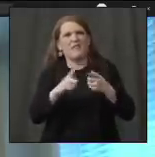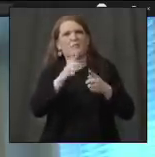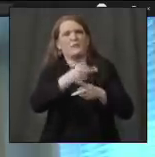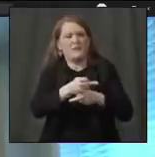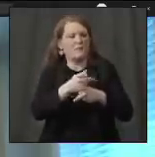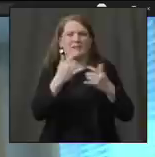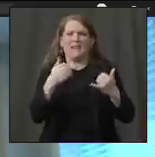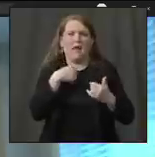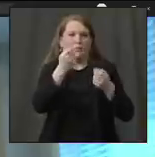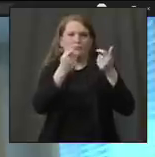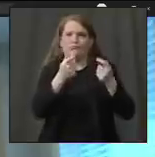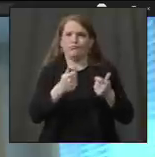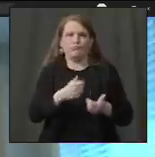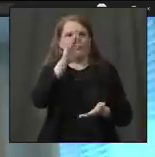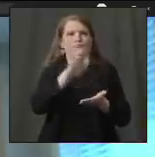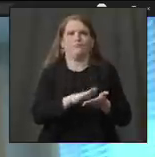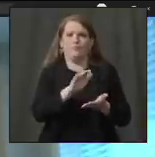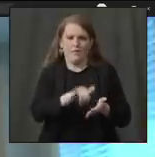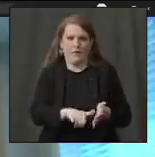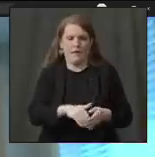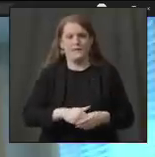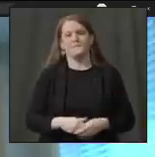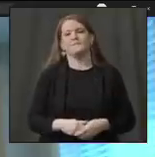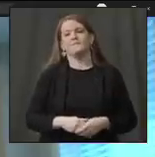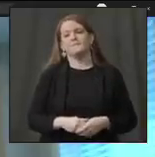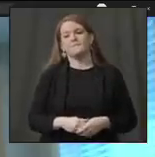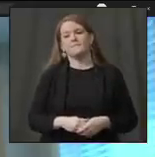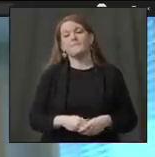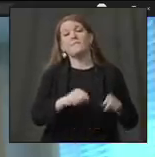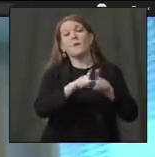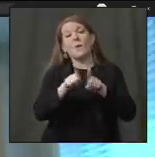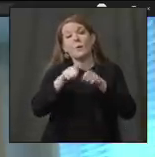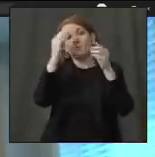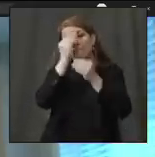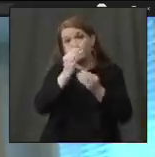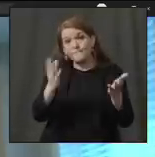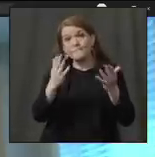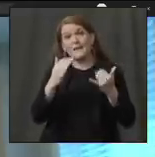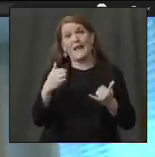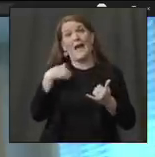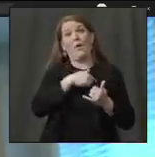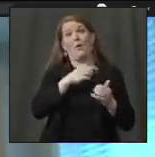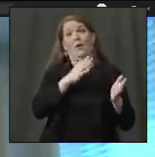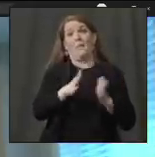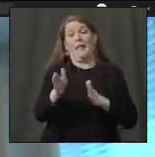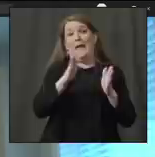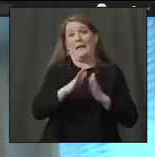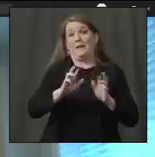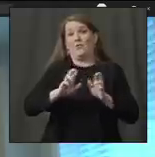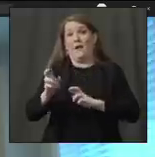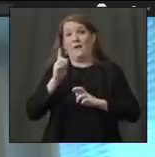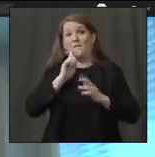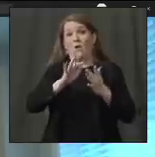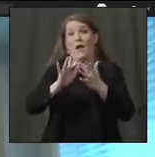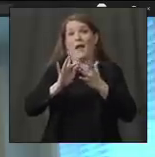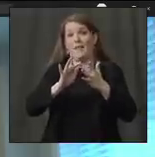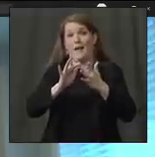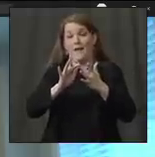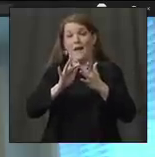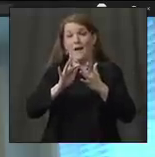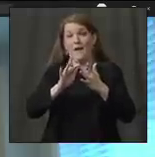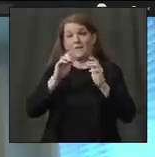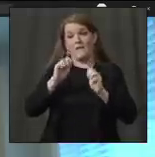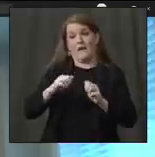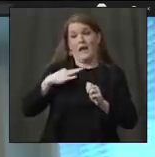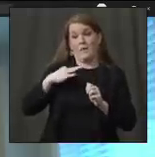are planning for online access to food with SNAP benefits. That has been something that wasn't previously available to